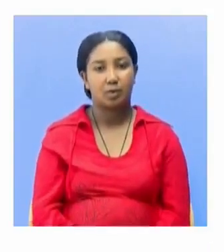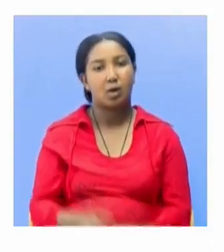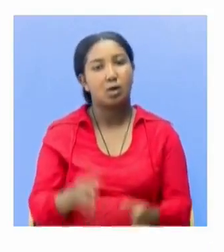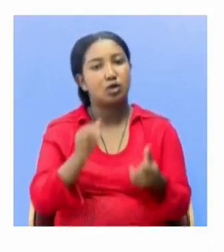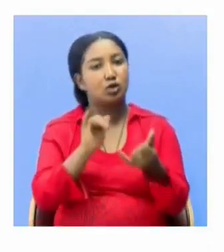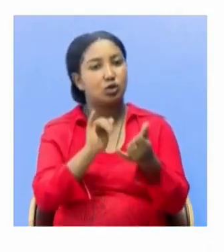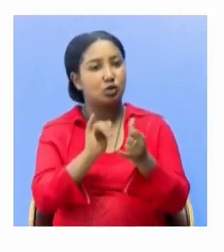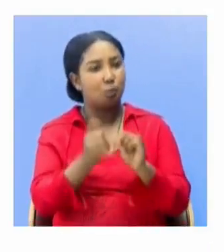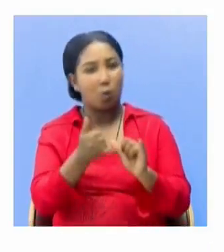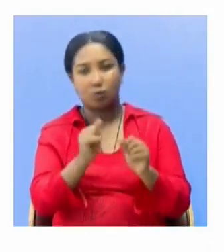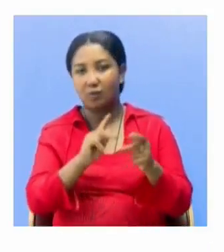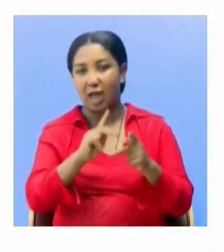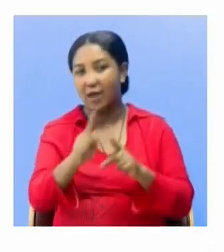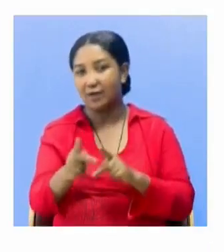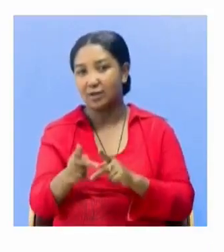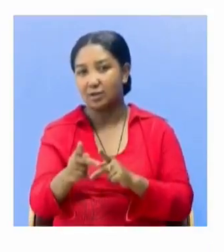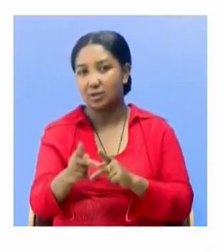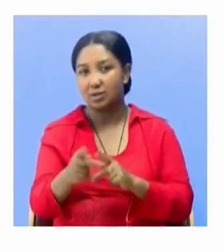is,